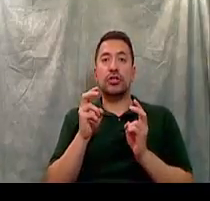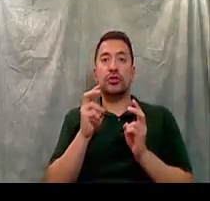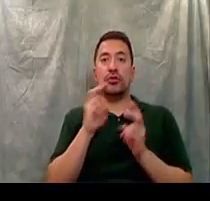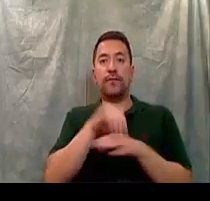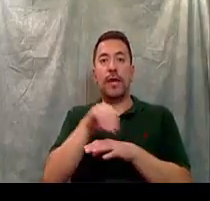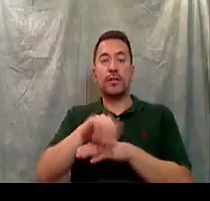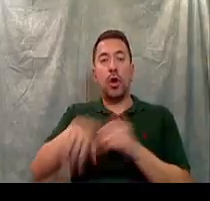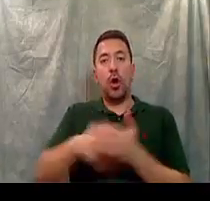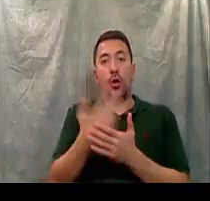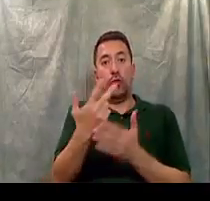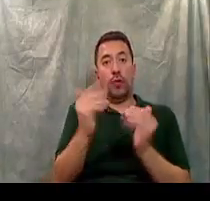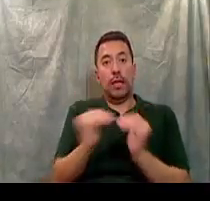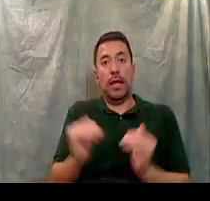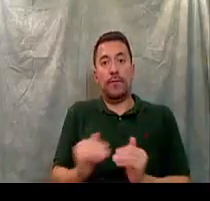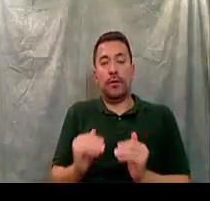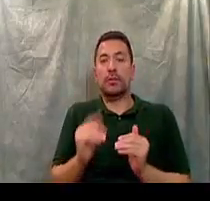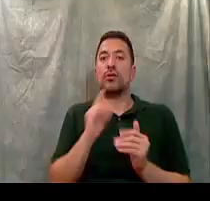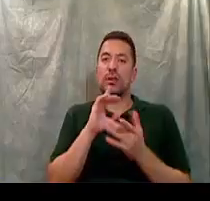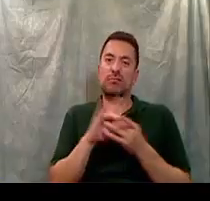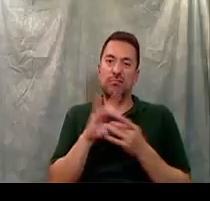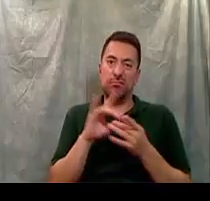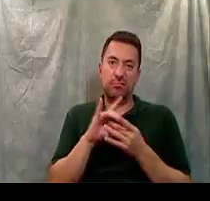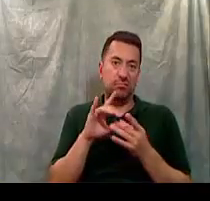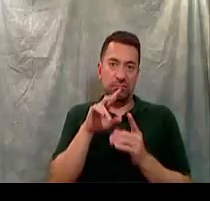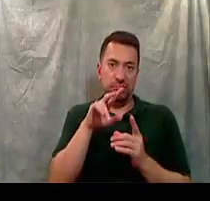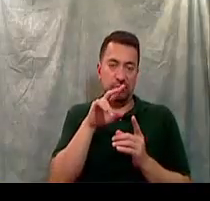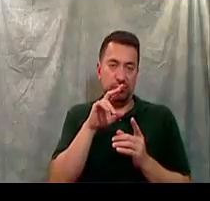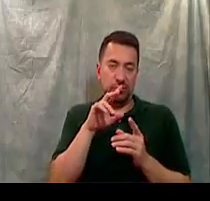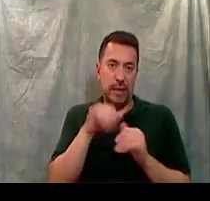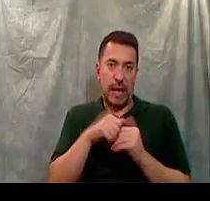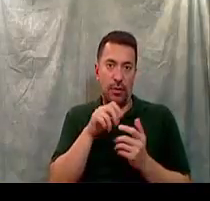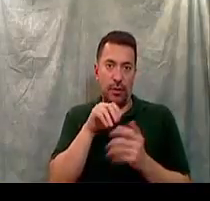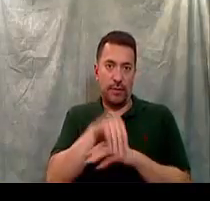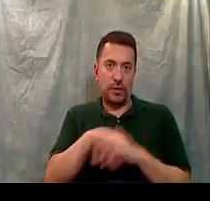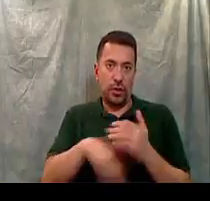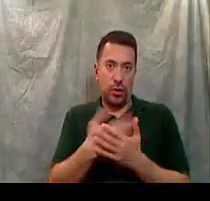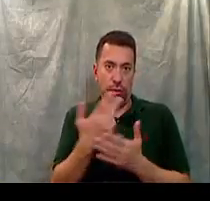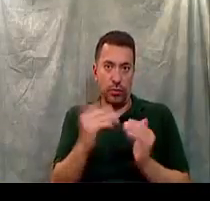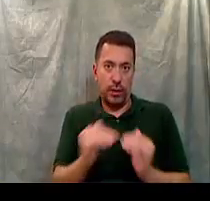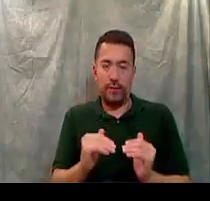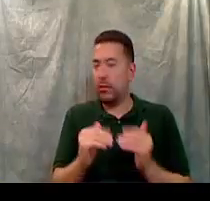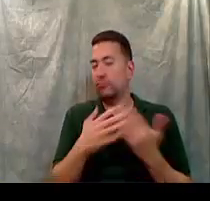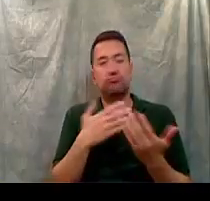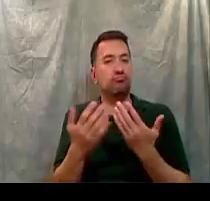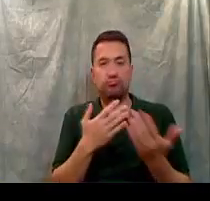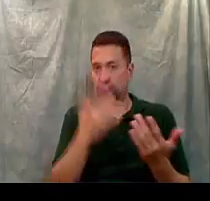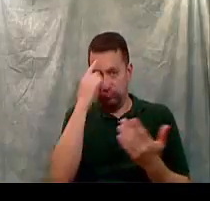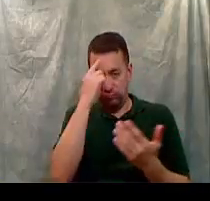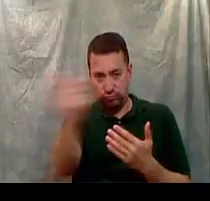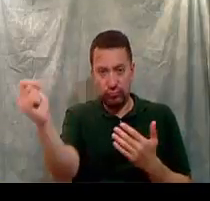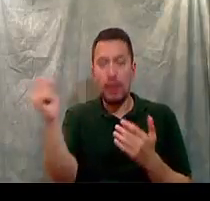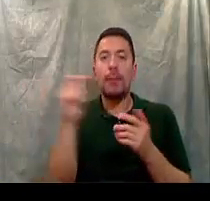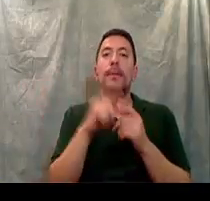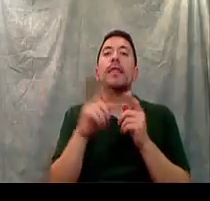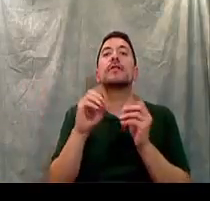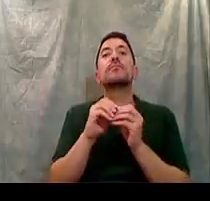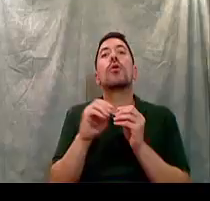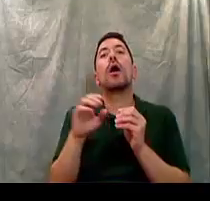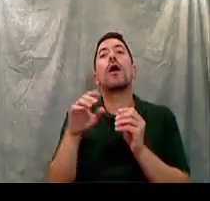sort of describe the setting across all 3. Either one works. But this is a description of the context that